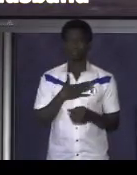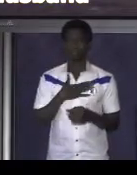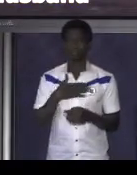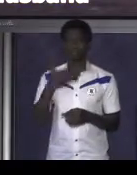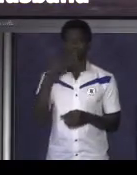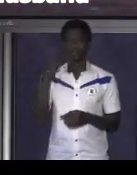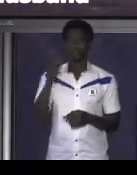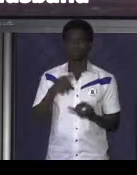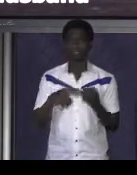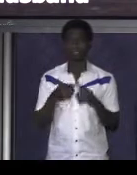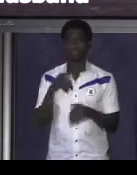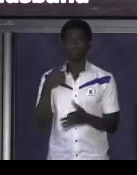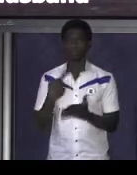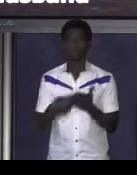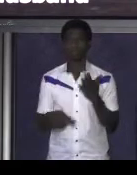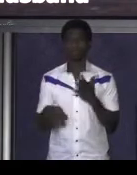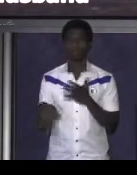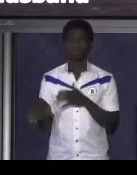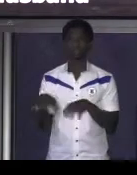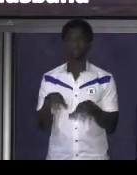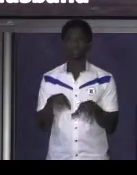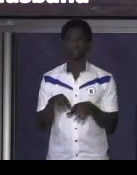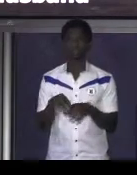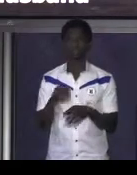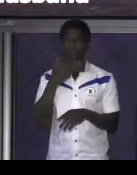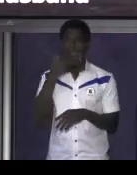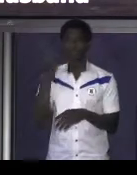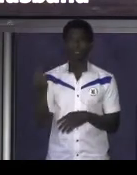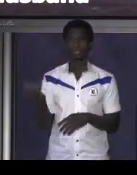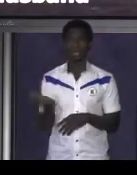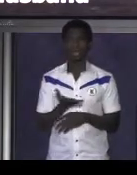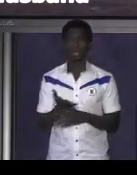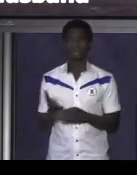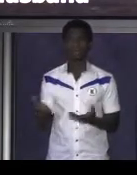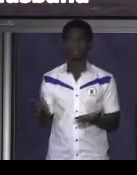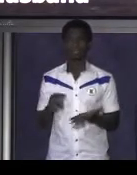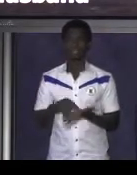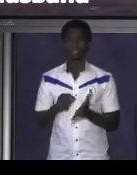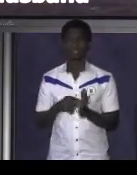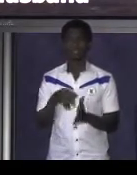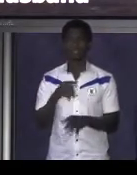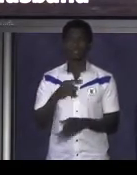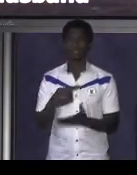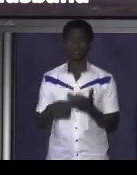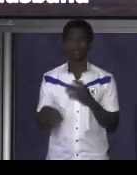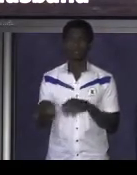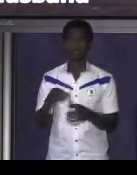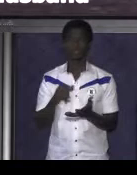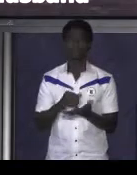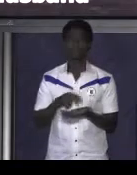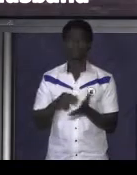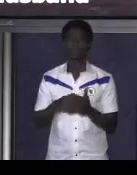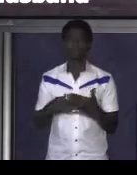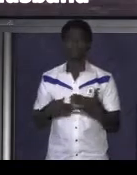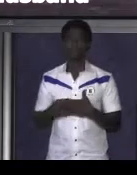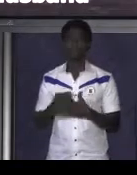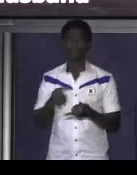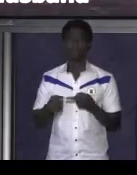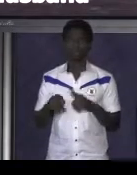friend. What does better half here mean? What does it mean? Does it mean close